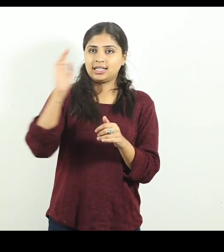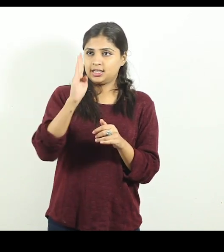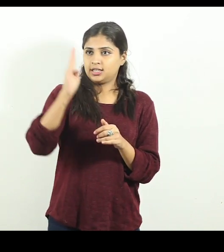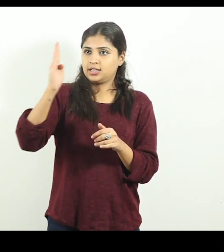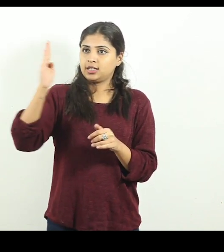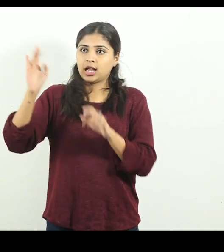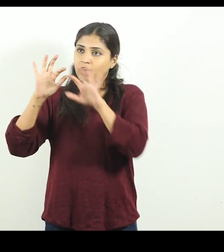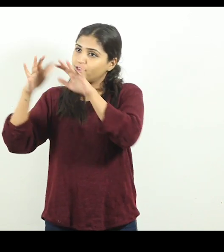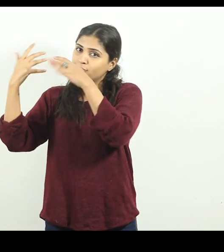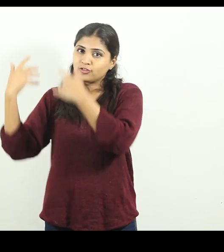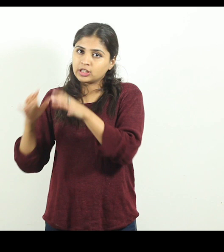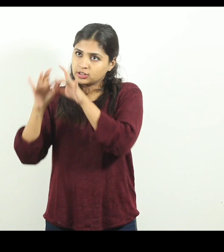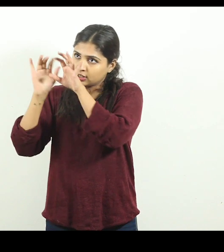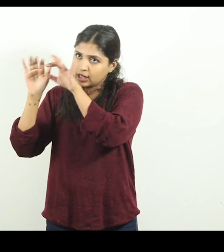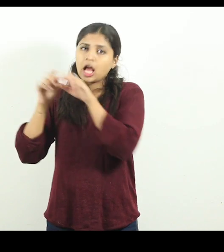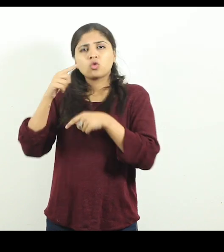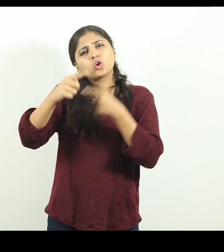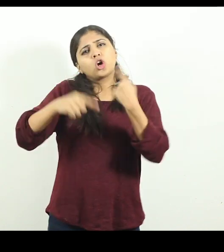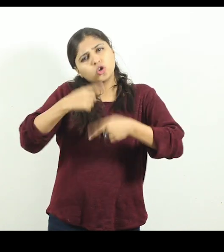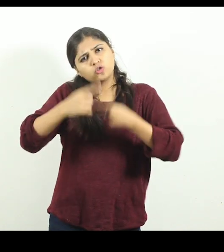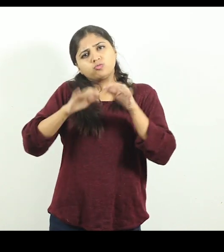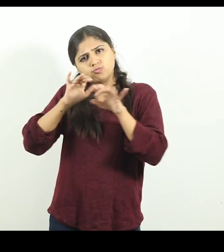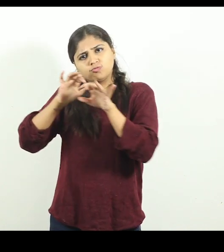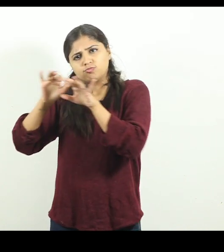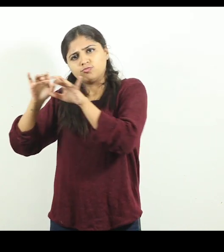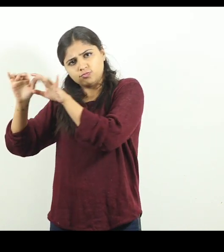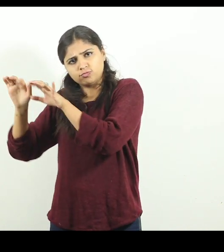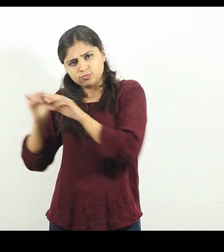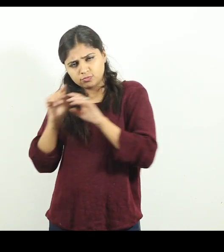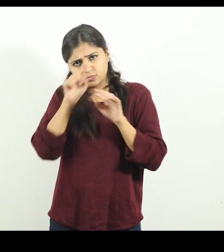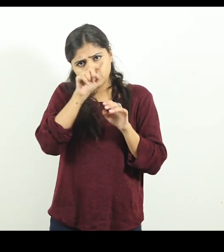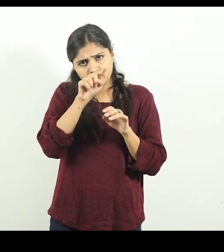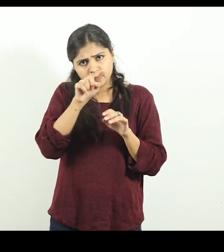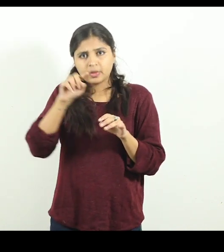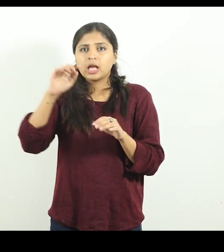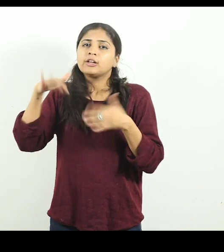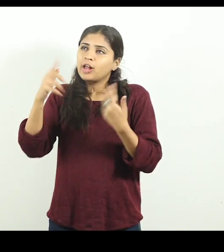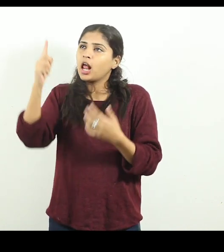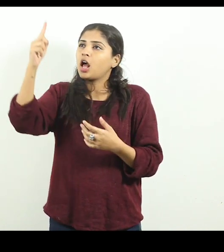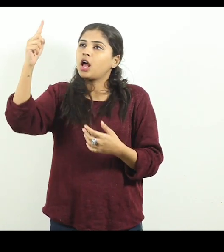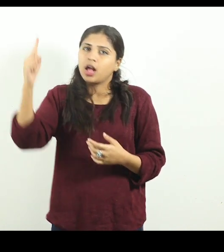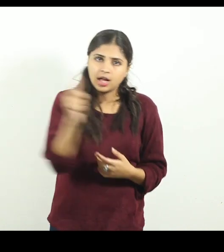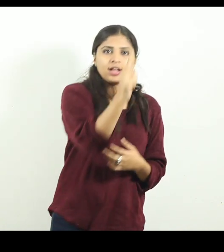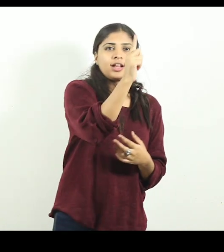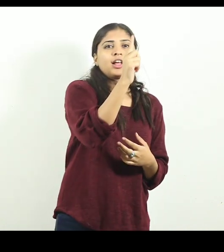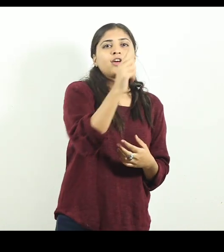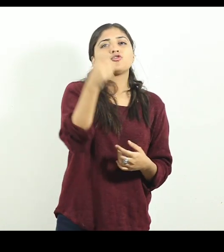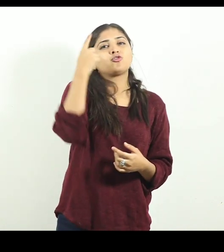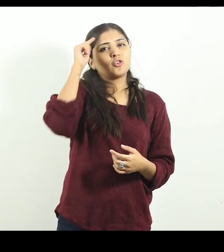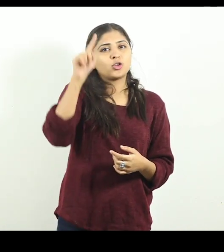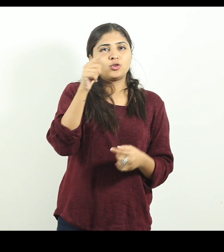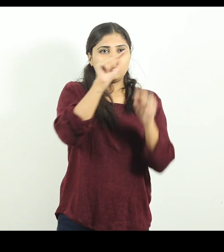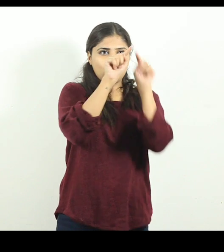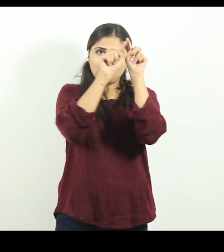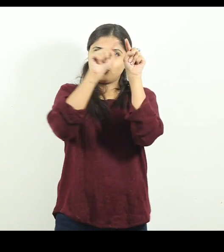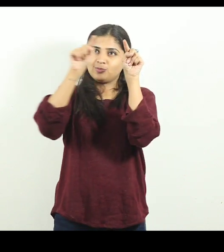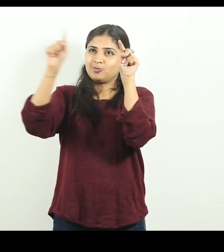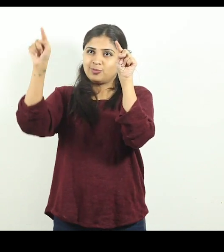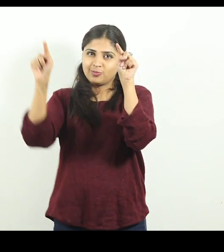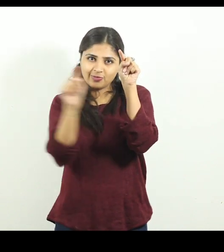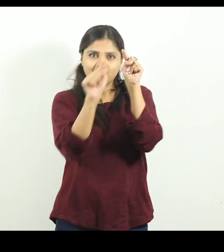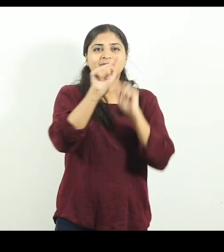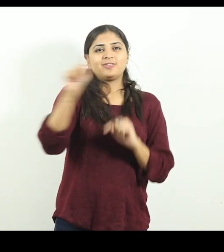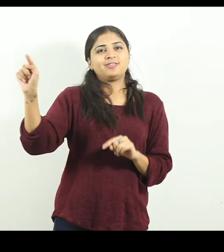point will move on to the next line for you. Once you have finished typing your first paragraph, you press the